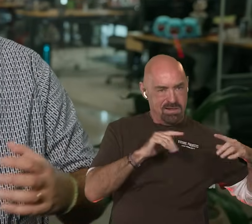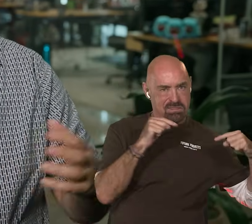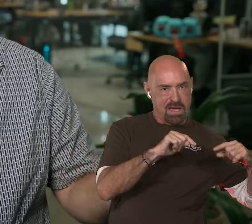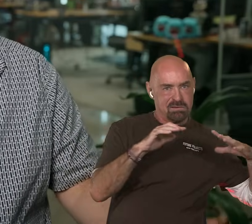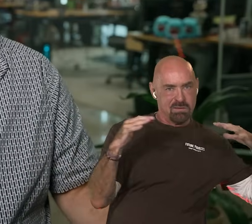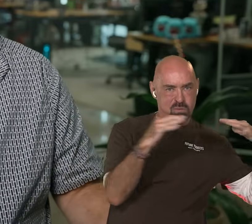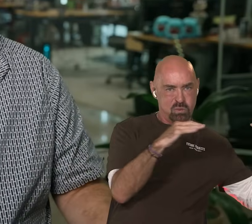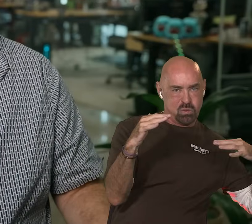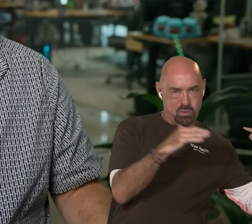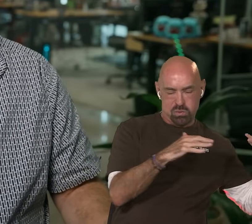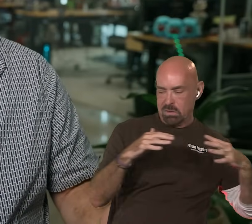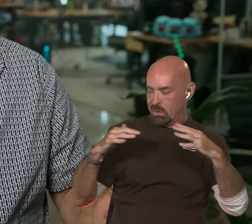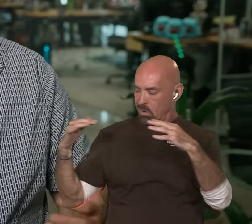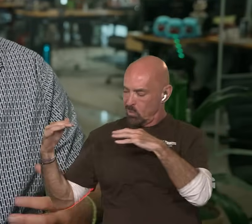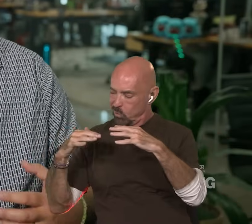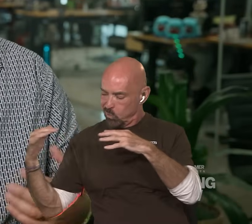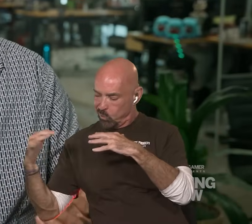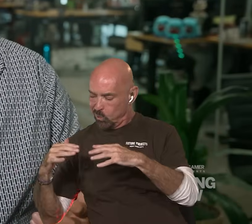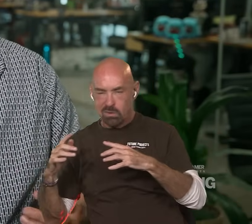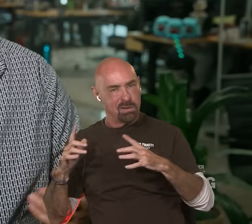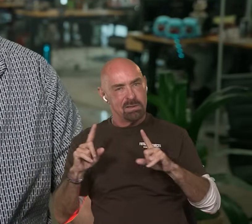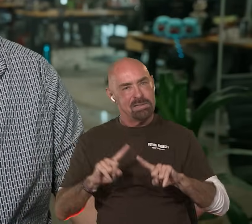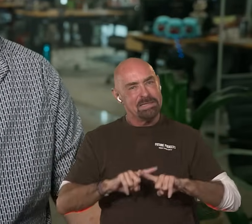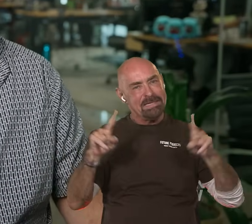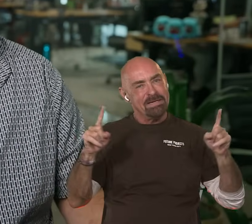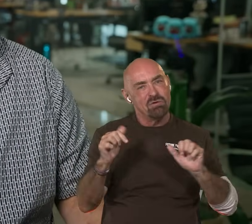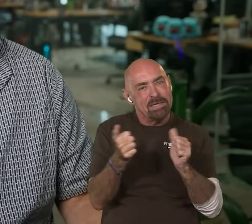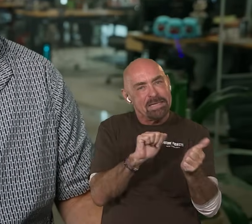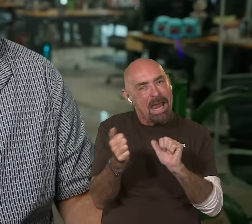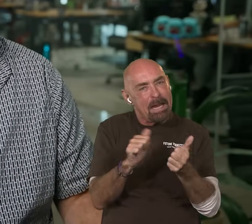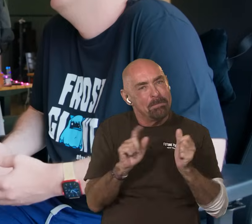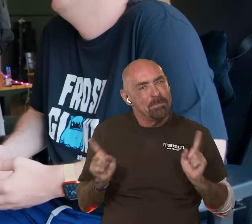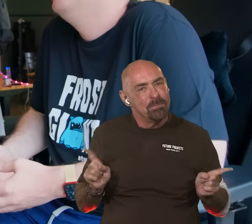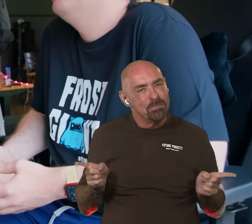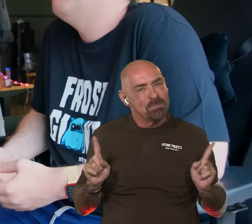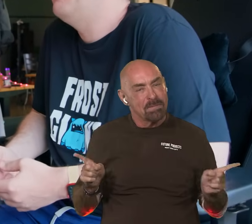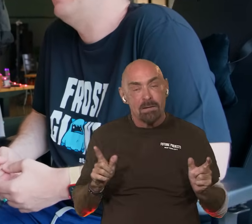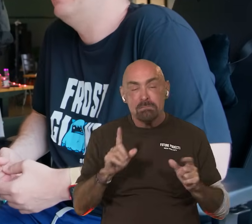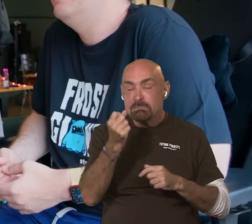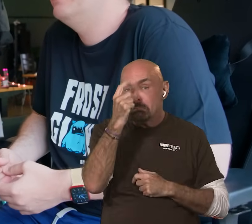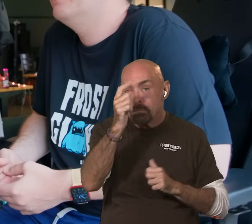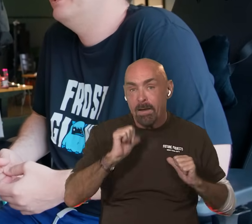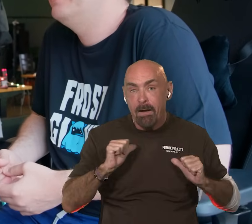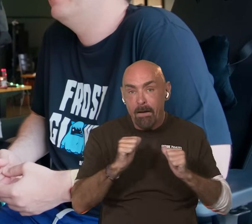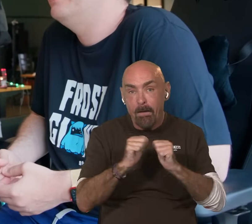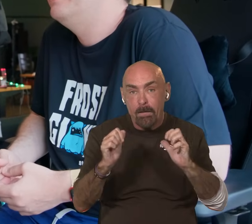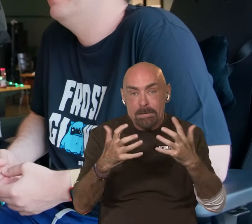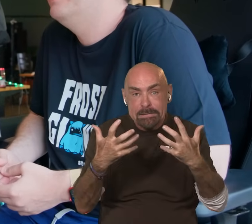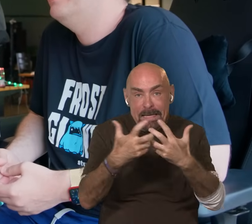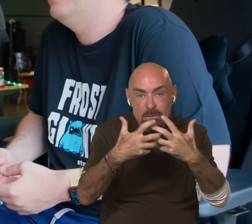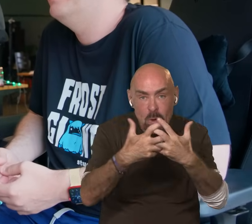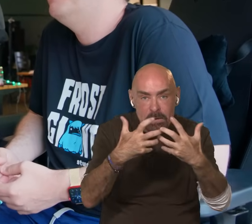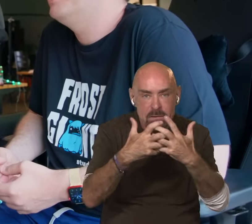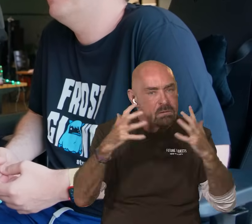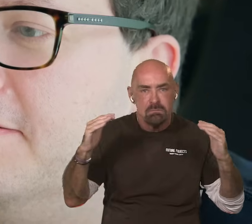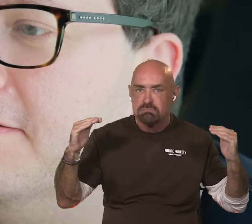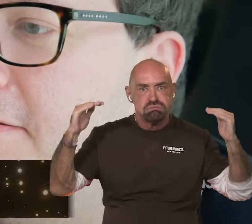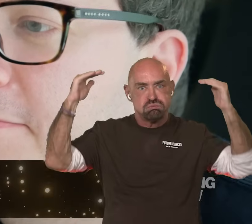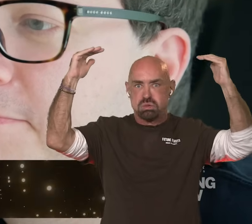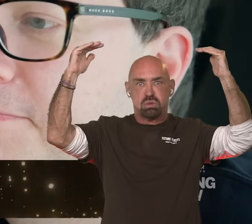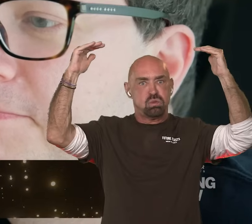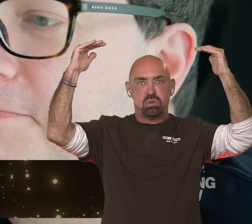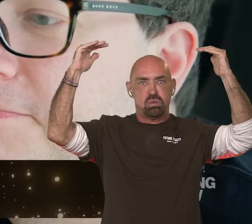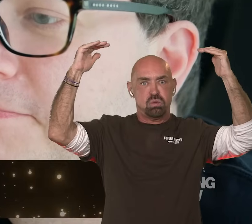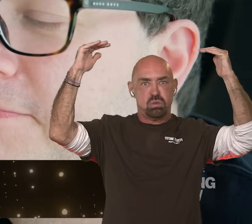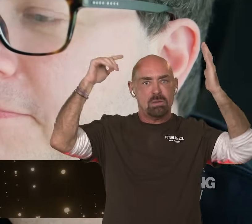faction or another faction really feels almost like a different game entirely. Our technology runs at a higher tick